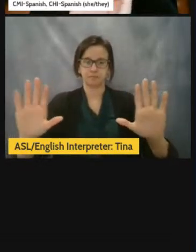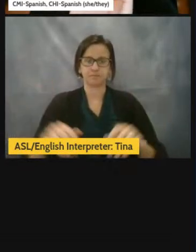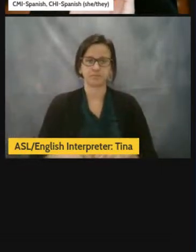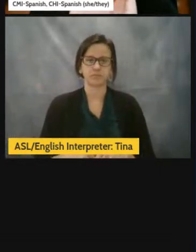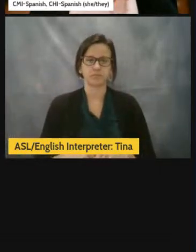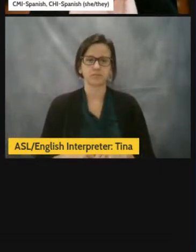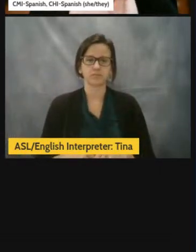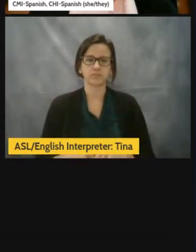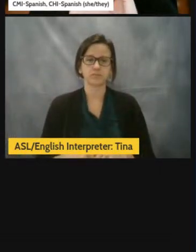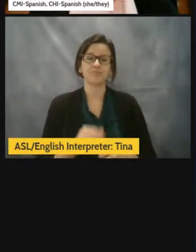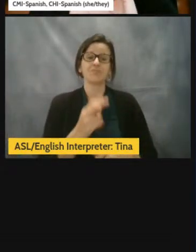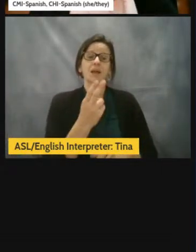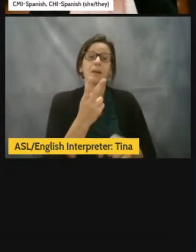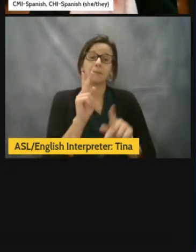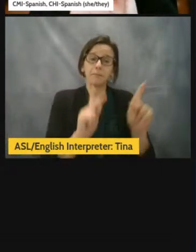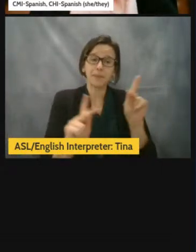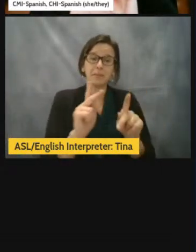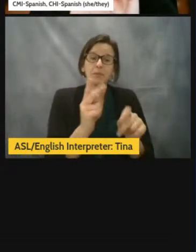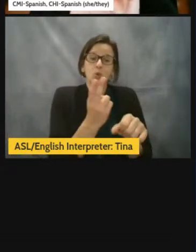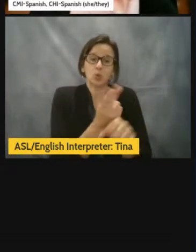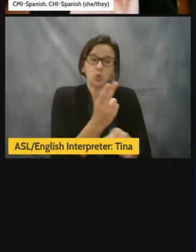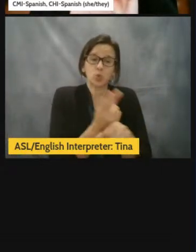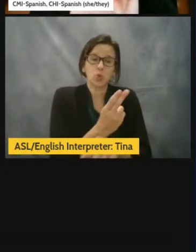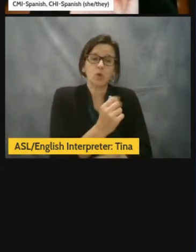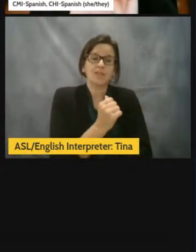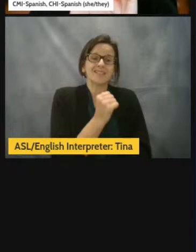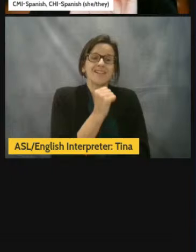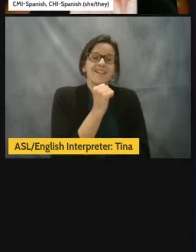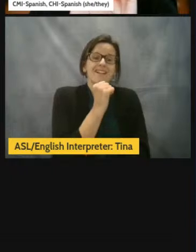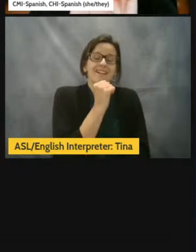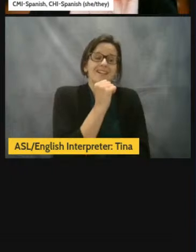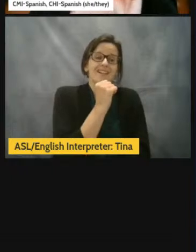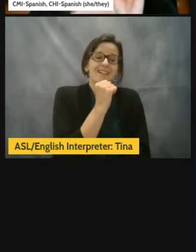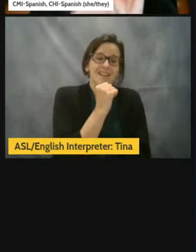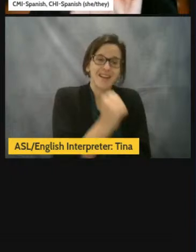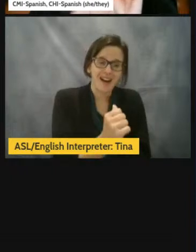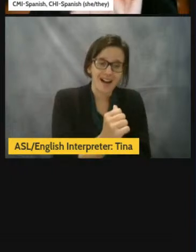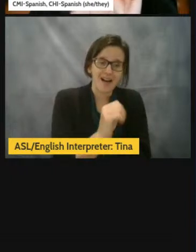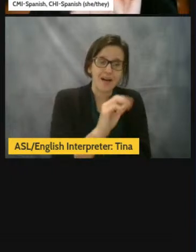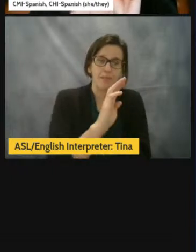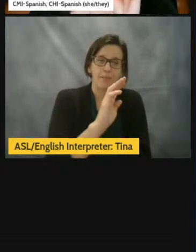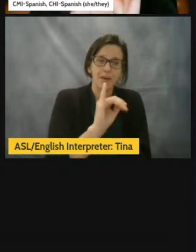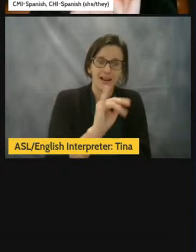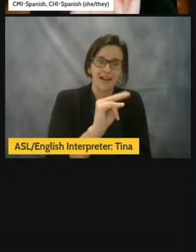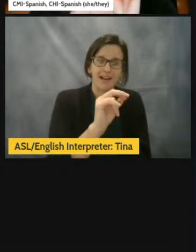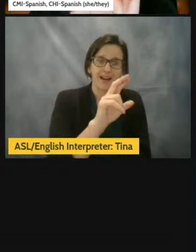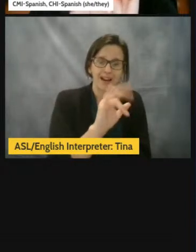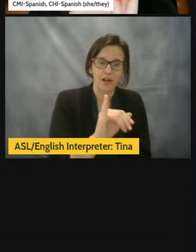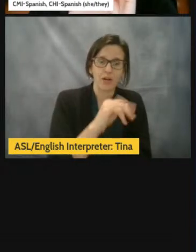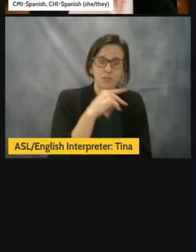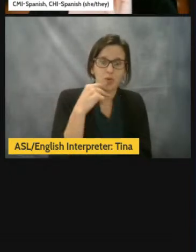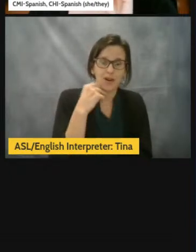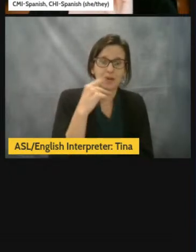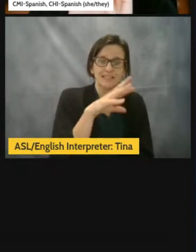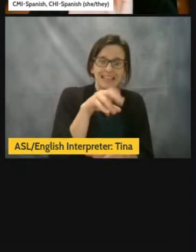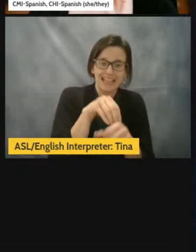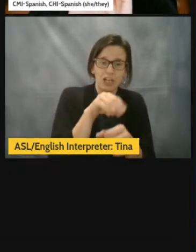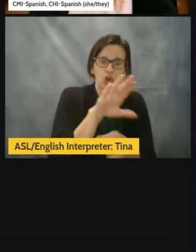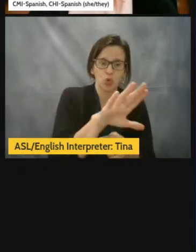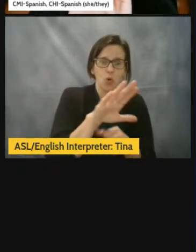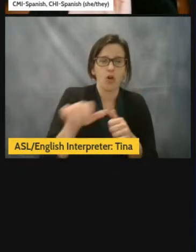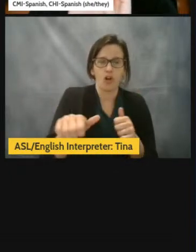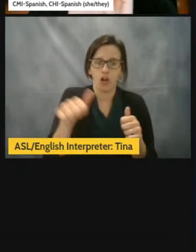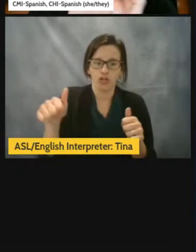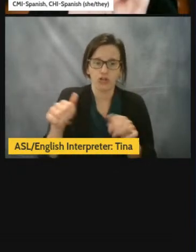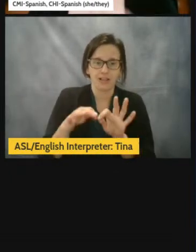People use non-binary pronouns in your language. I guarantee it. So how can I find out